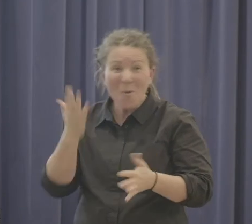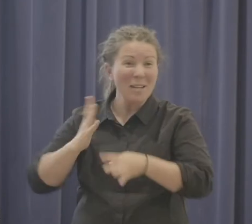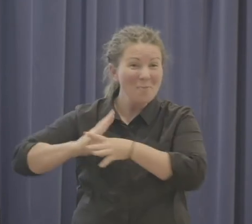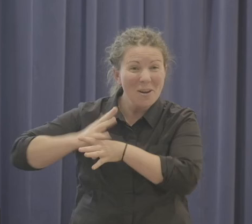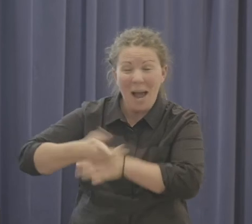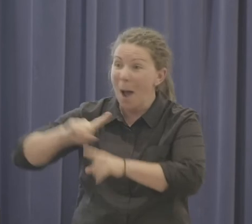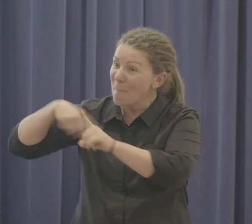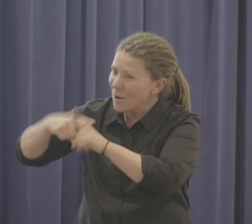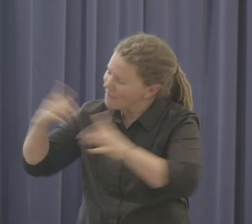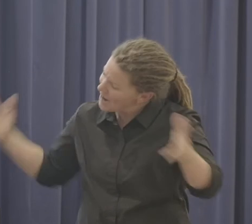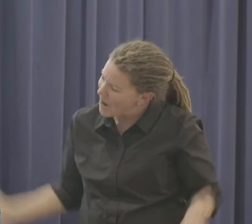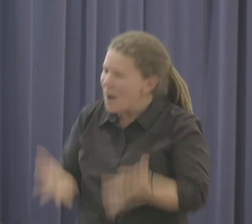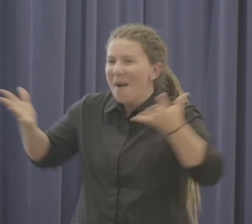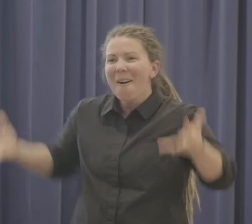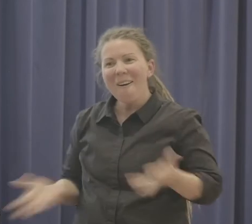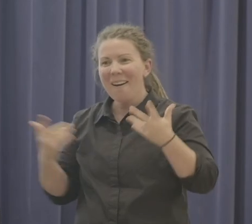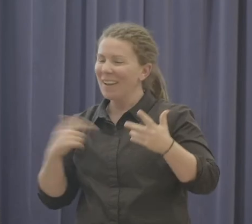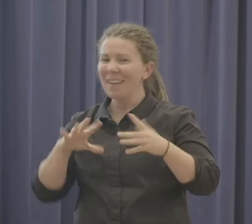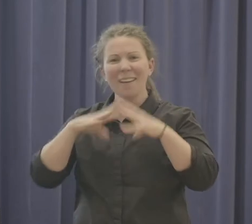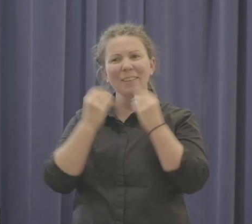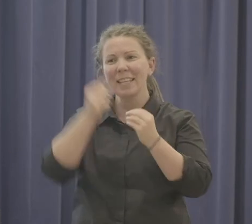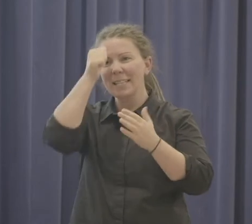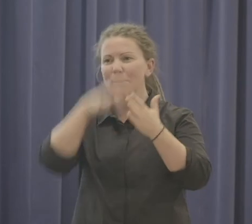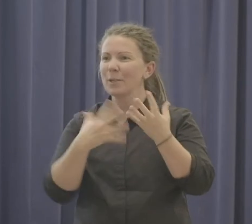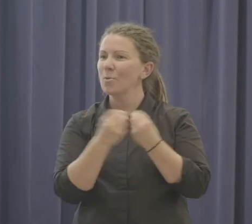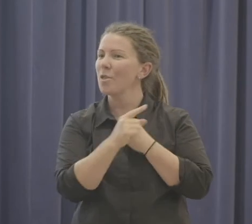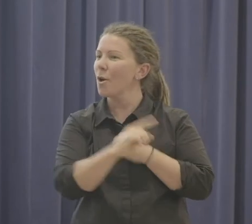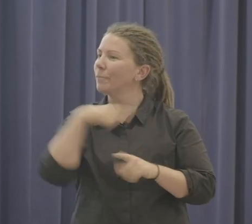and been so positive through every experience that I've had.